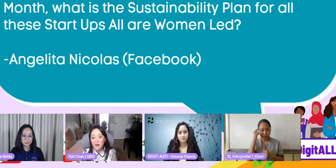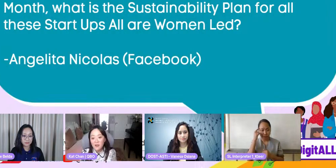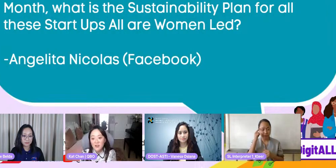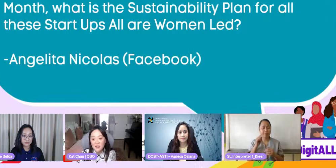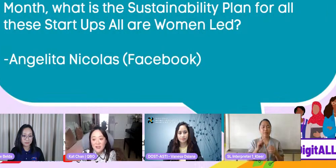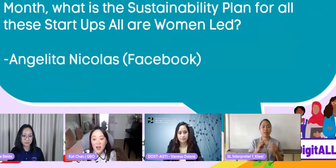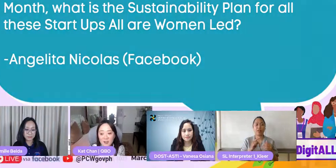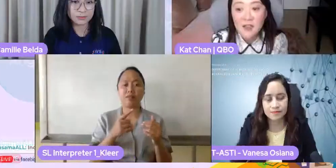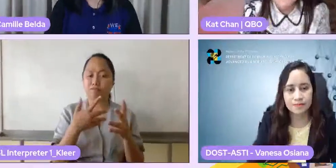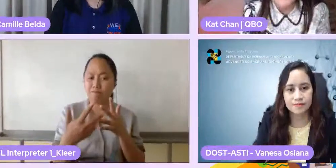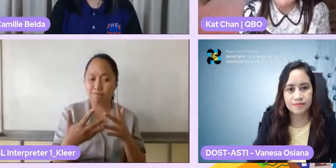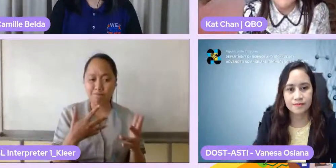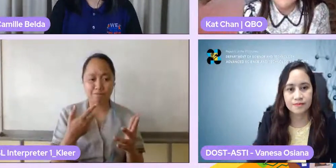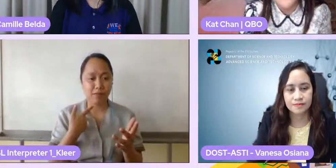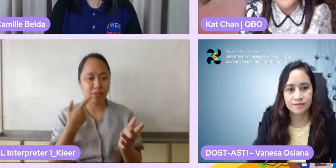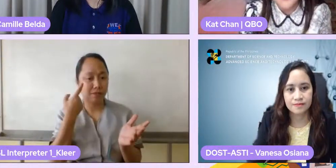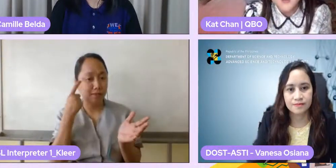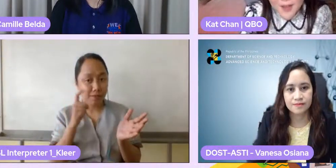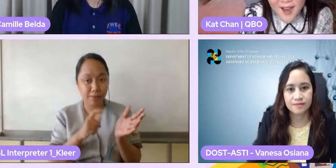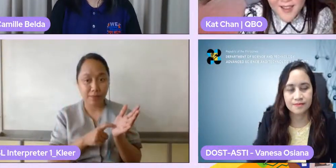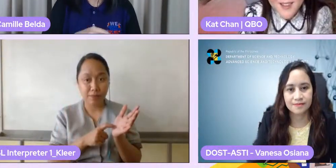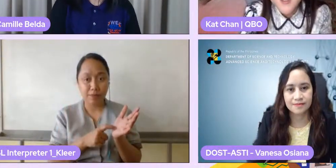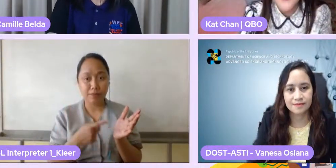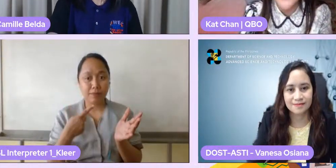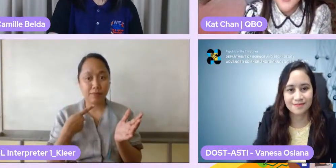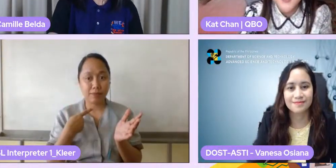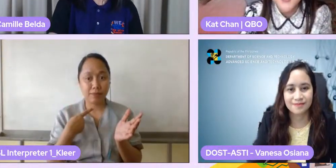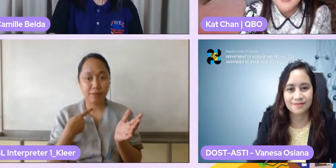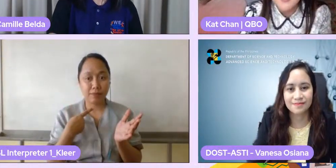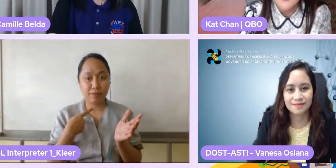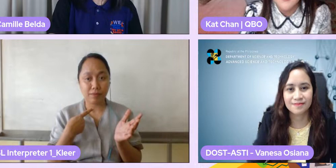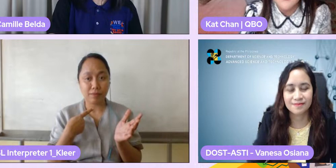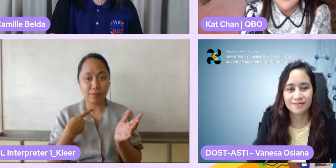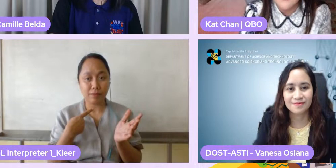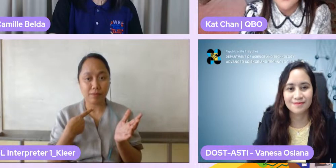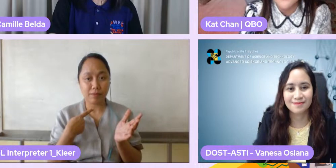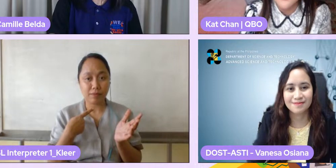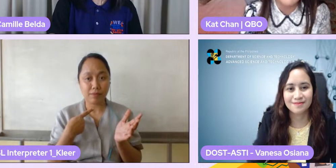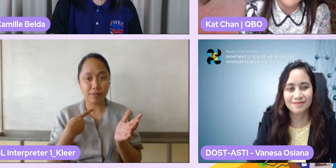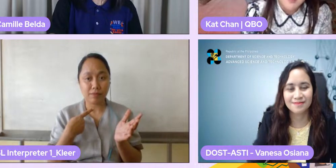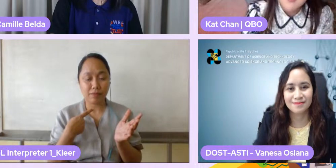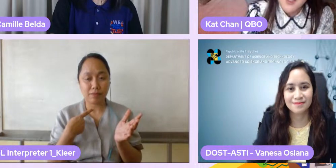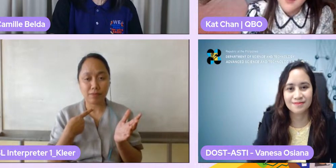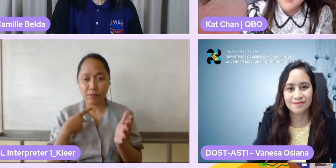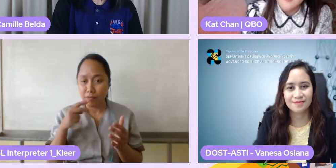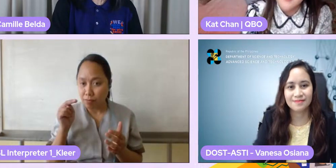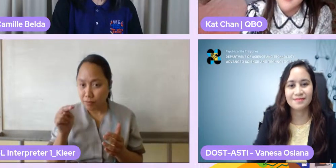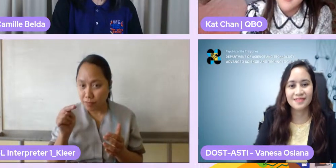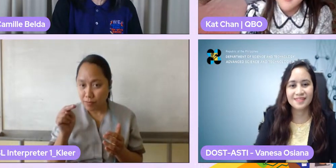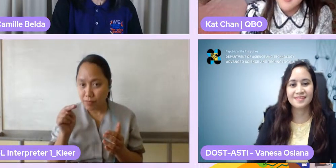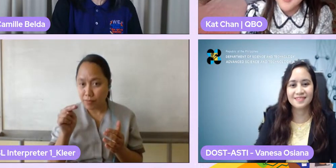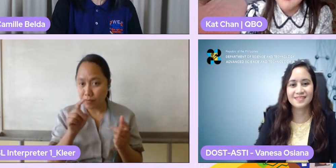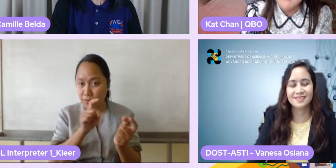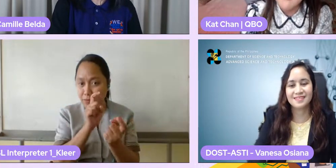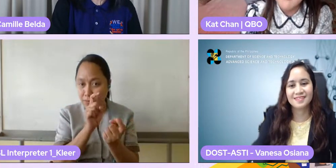recognition, I think that's exactly what we're trying to tackle also, diba? Na hindi lang during Women's Month